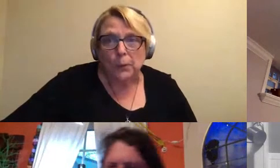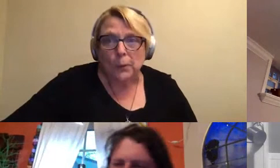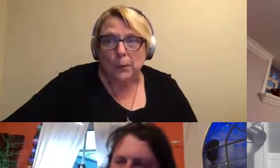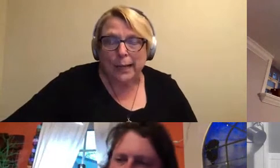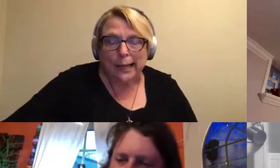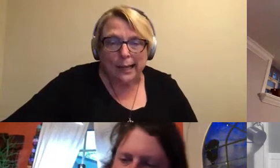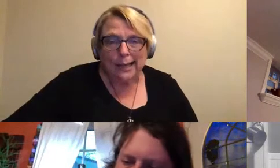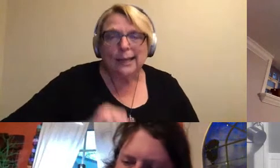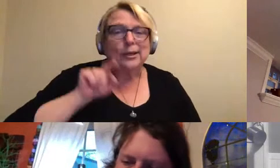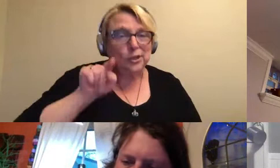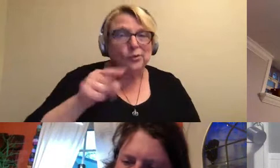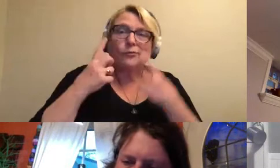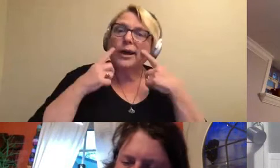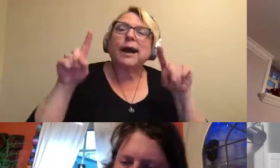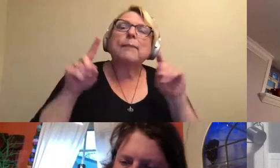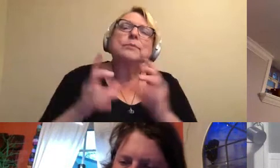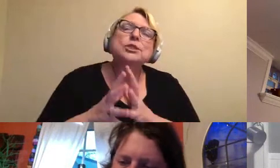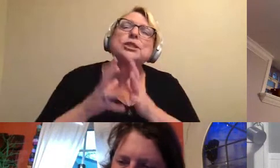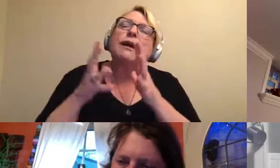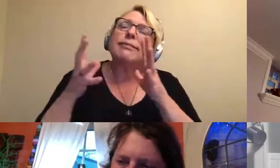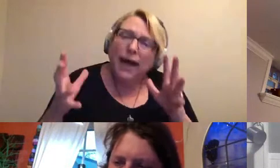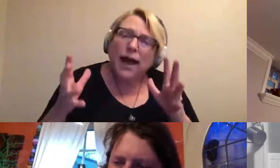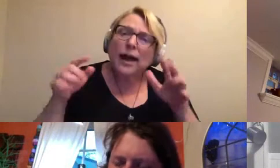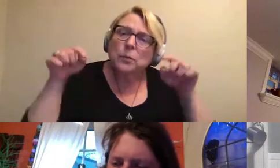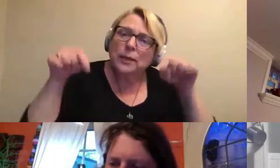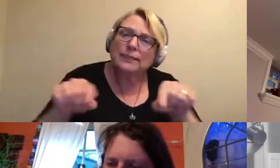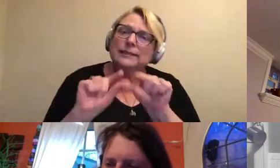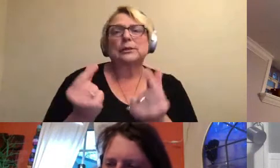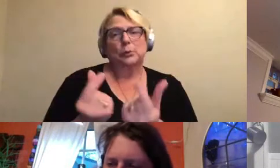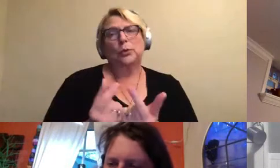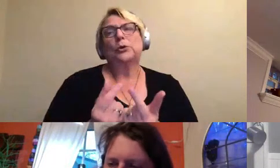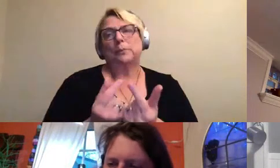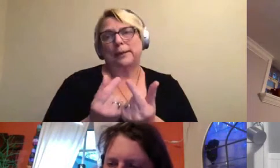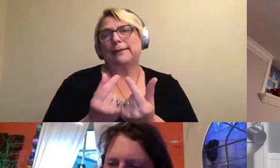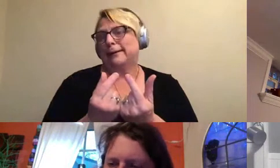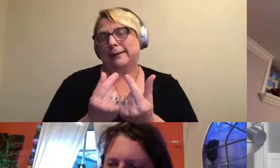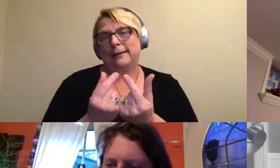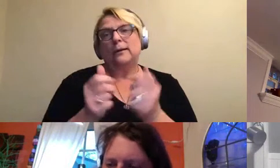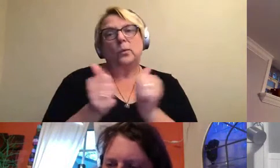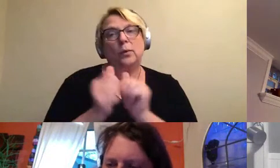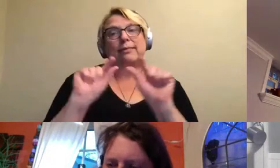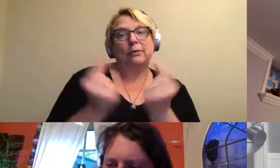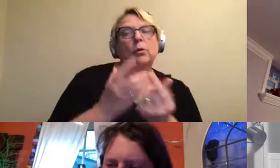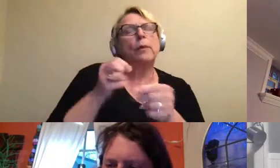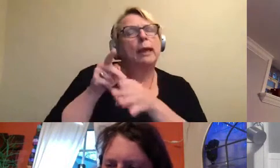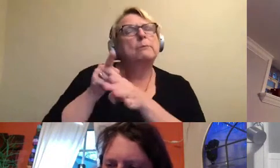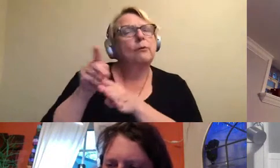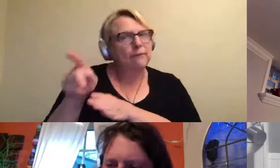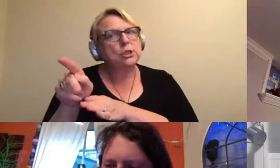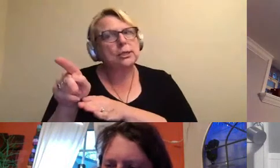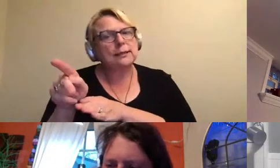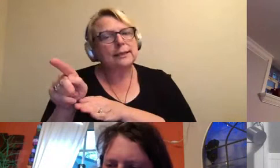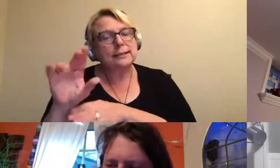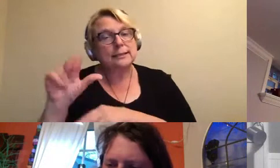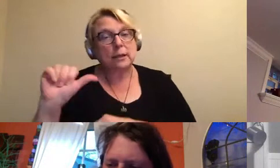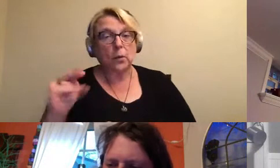actually accomplished a lot with this group, both with this group and of course professionally. So Angie